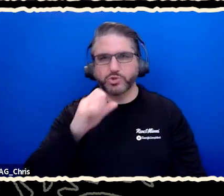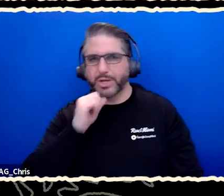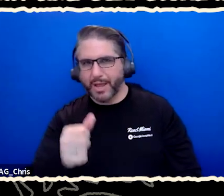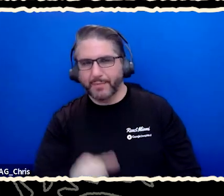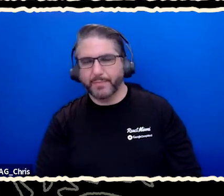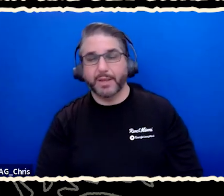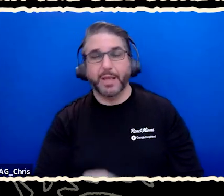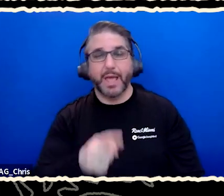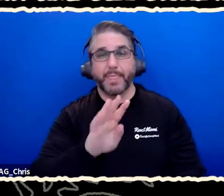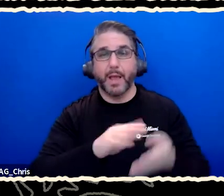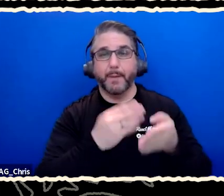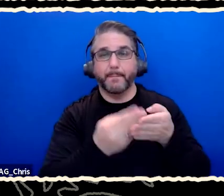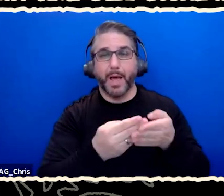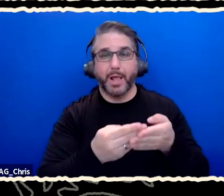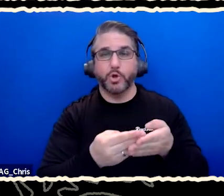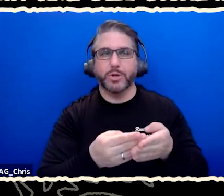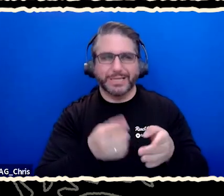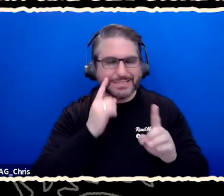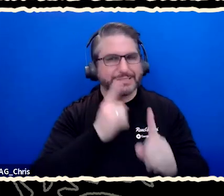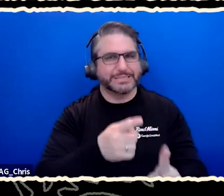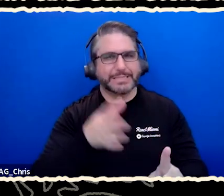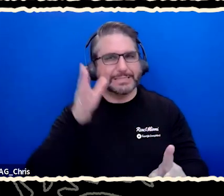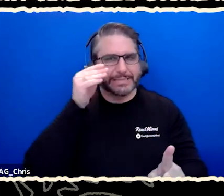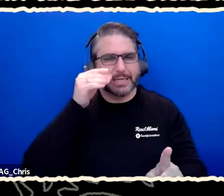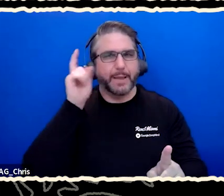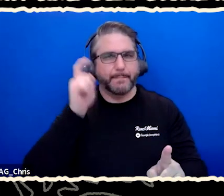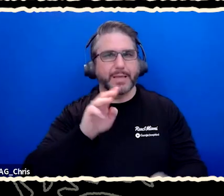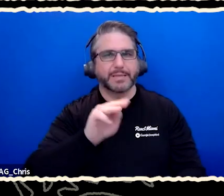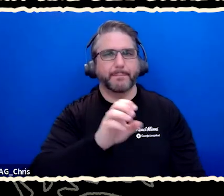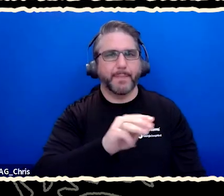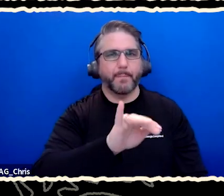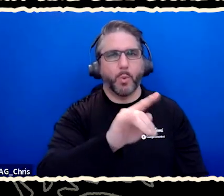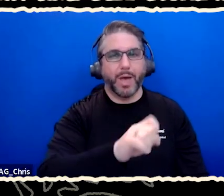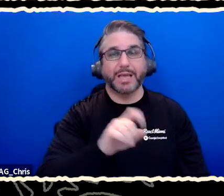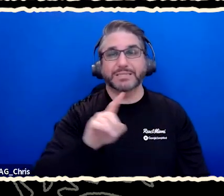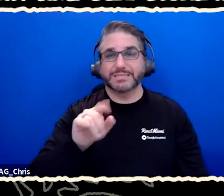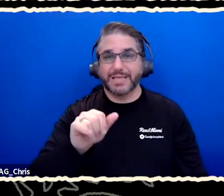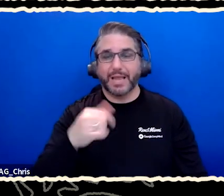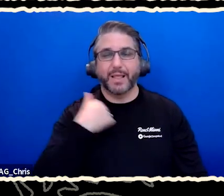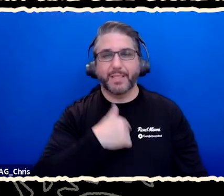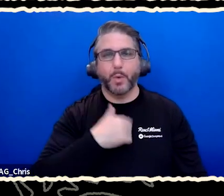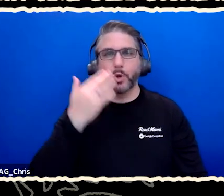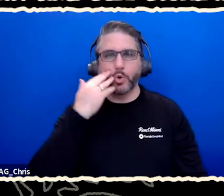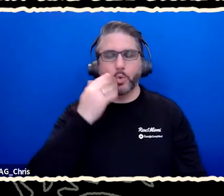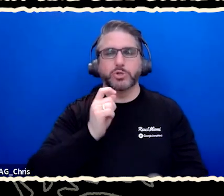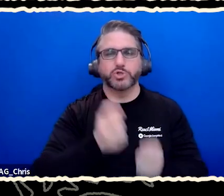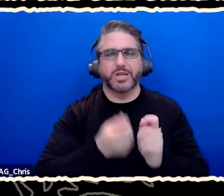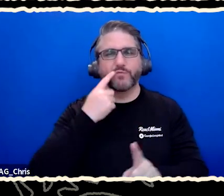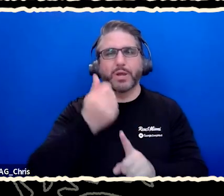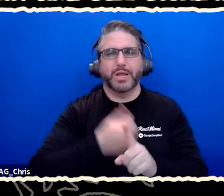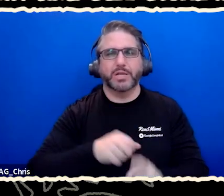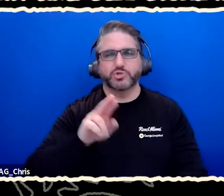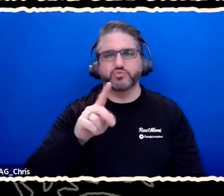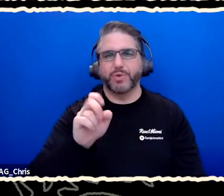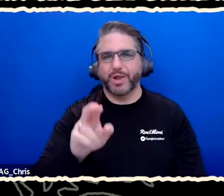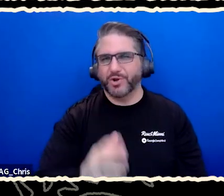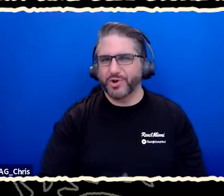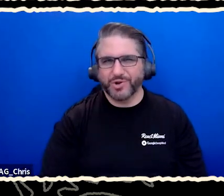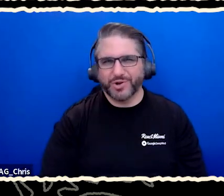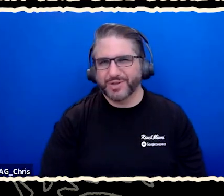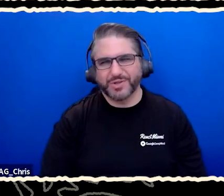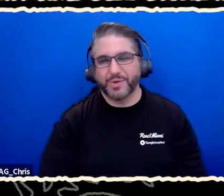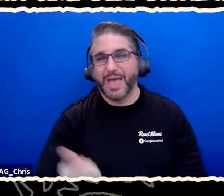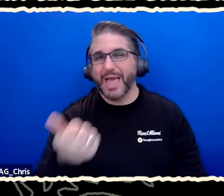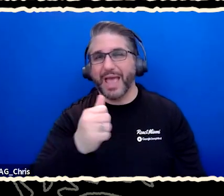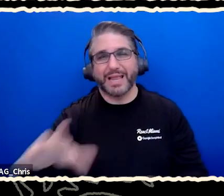compiler insisted on memoizing data that we knew changed every render. So basically,